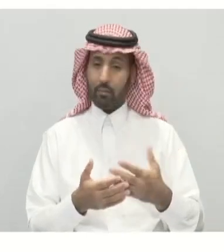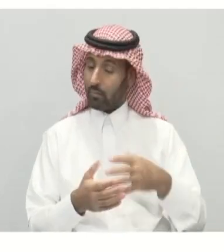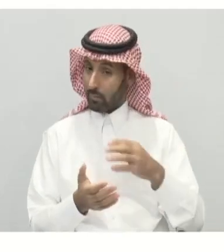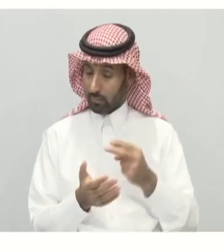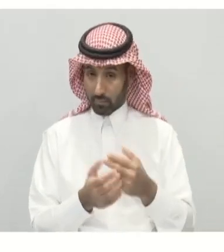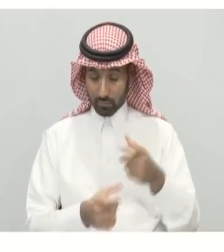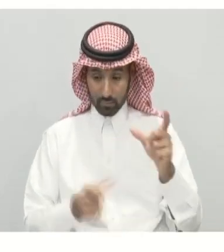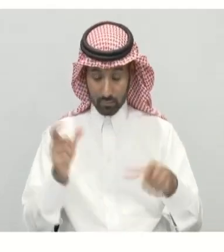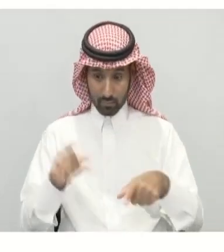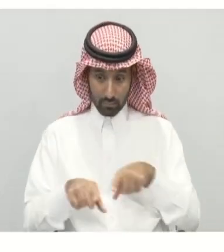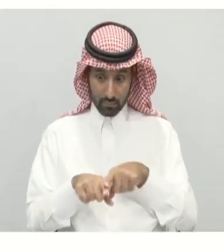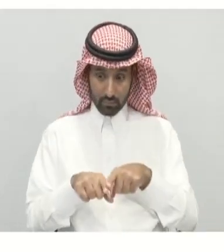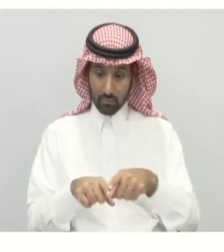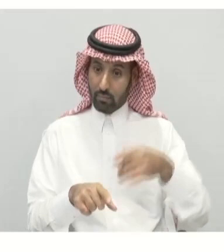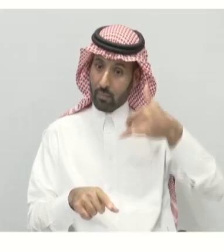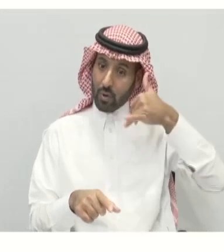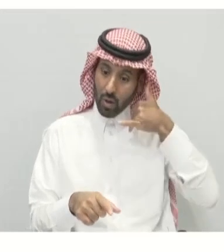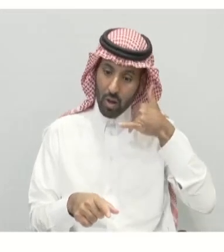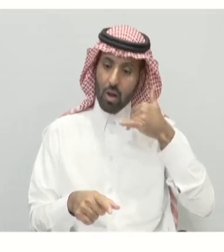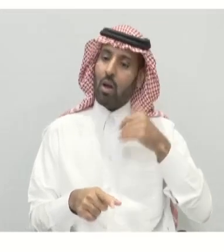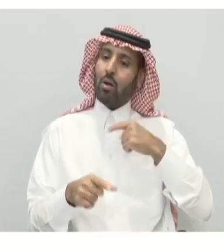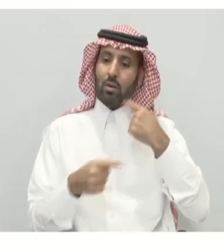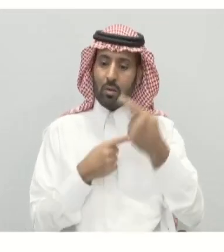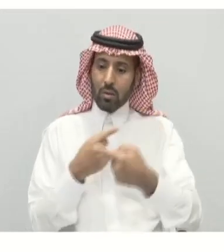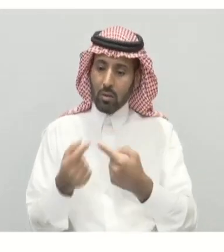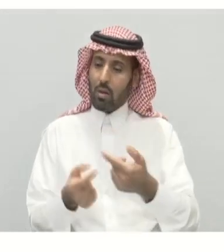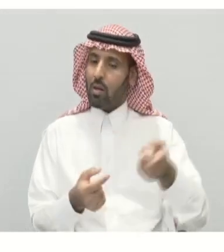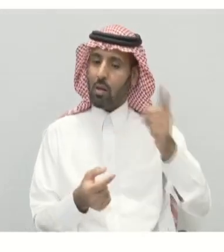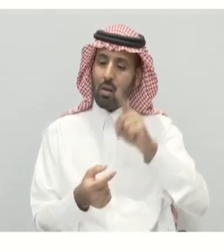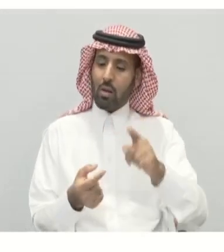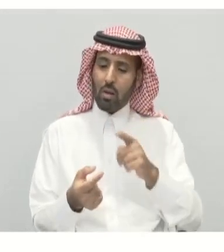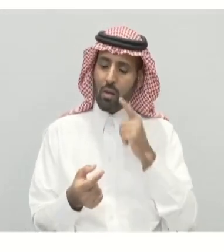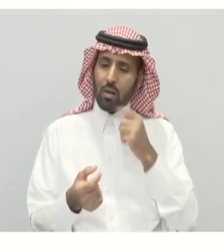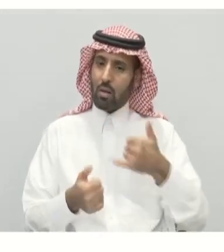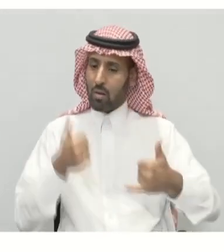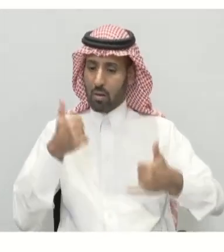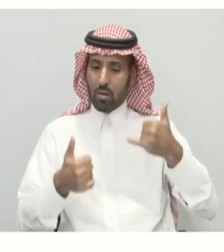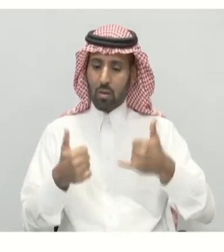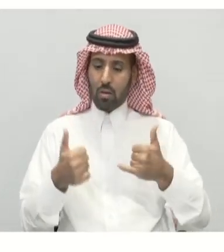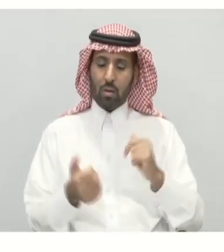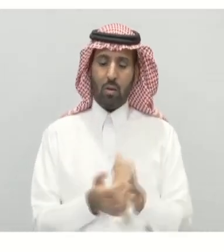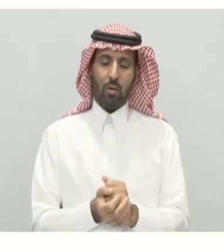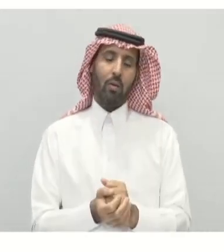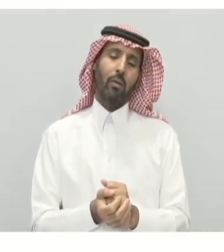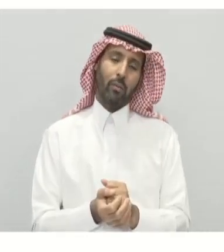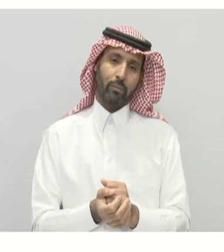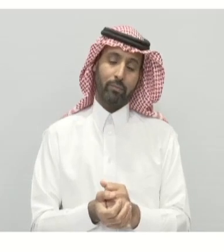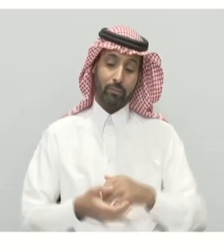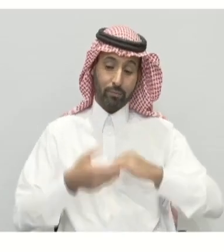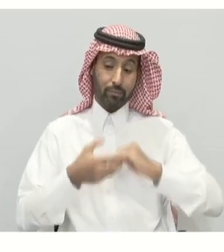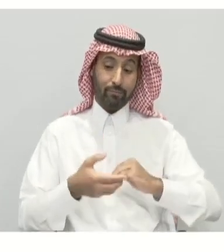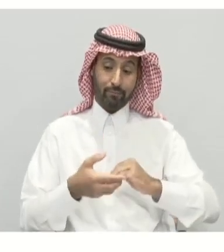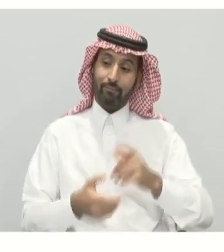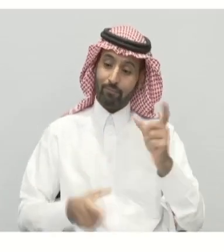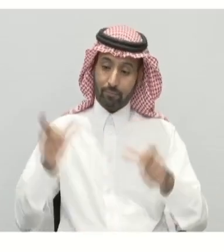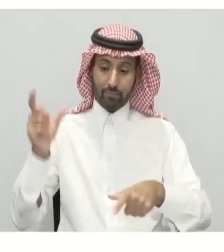classmates keep calling him to ask questions or ask him to help them prepare for the exam. So everyone